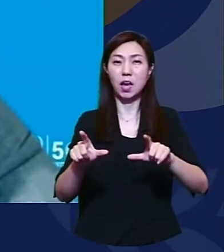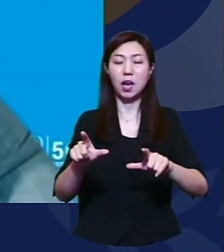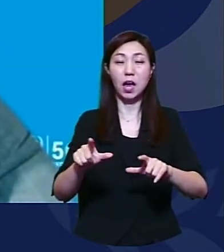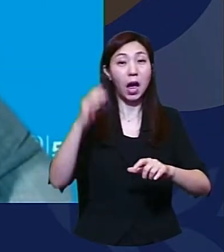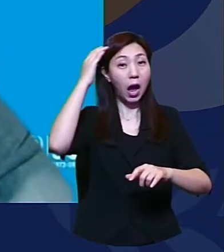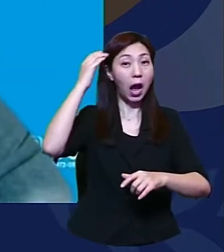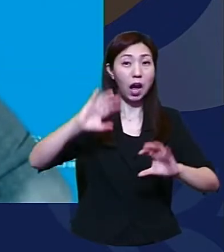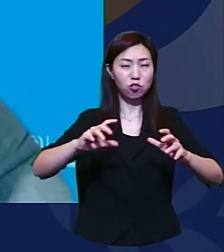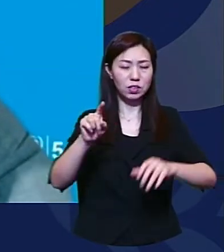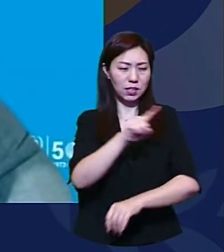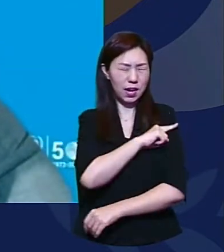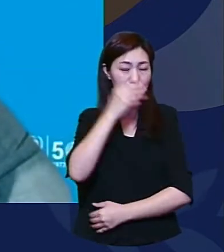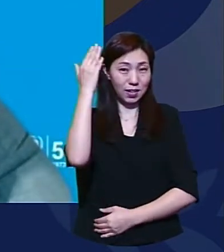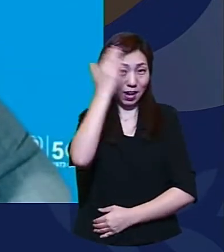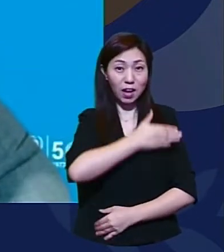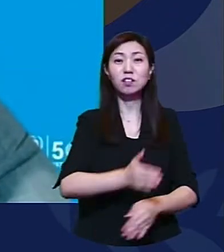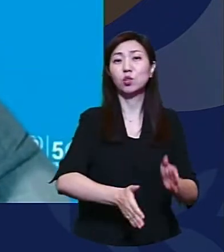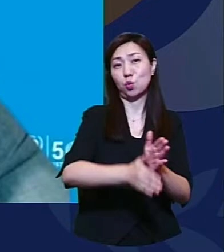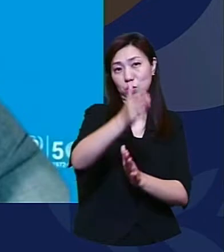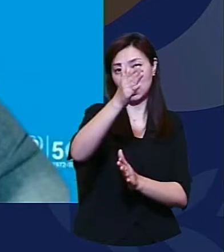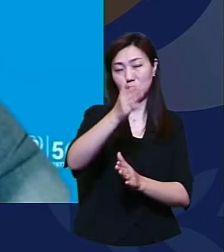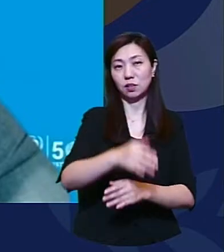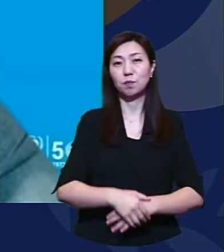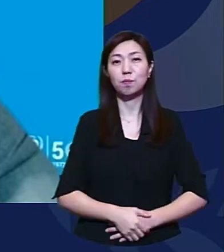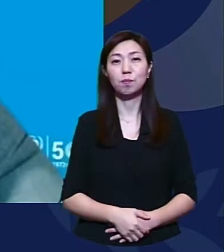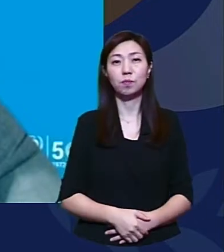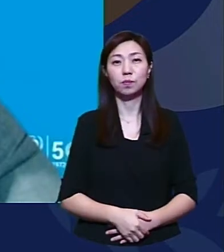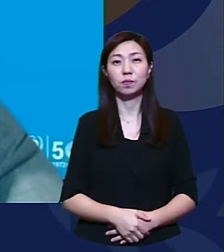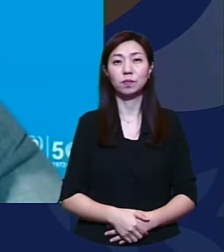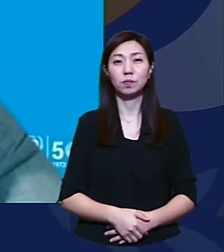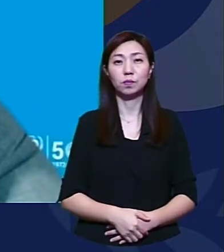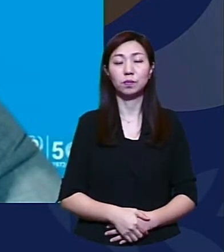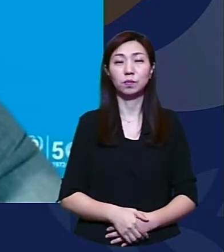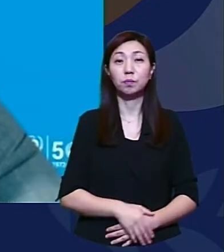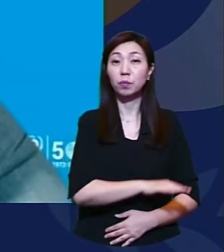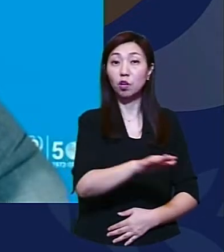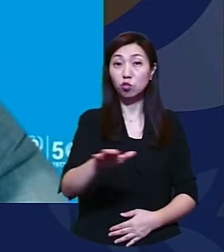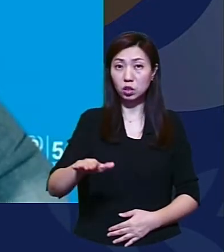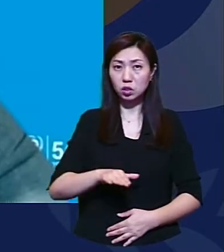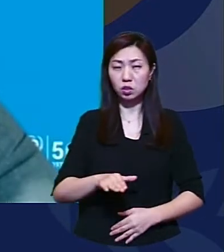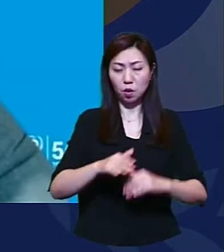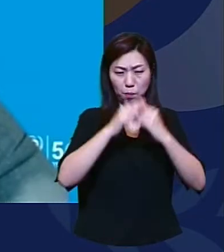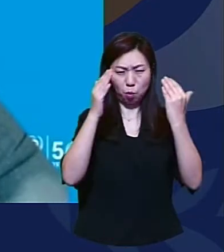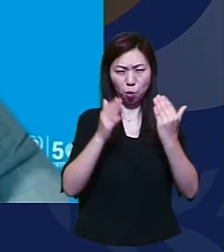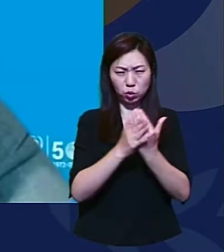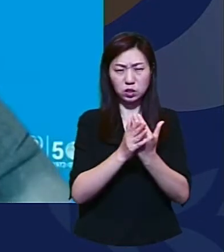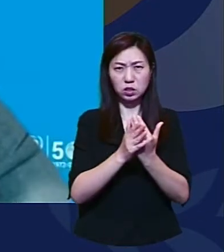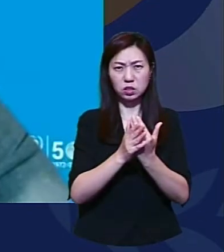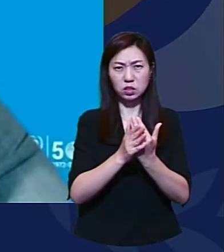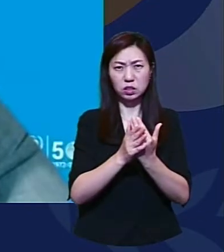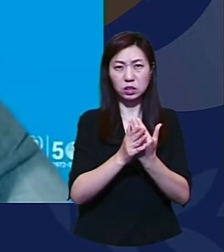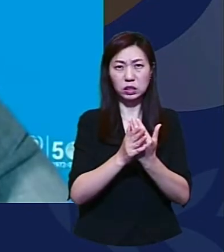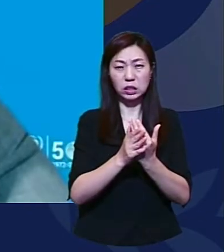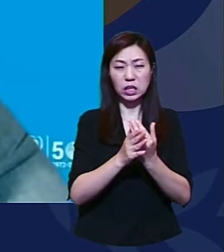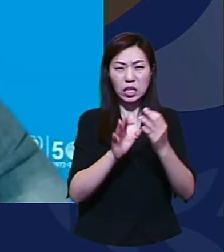have an unprecedented opportunity to do just that, to get it right. That's because most of